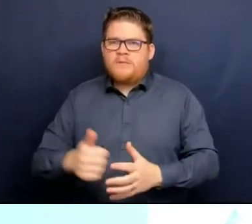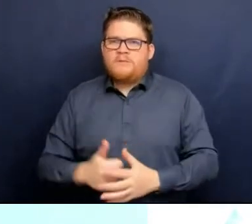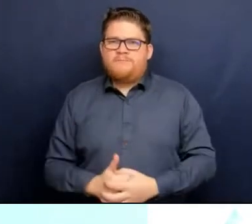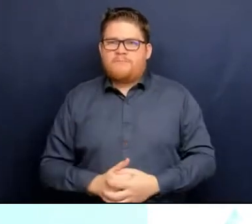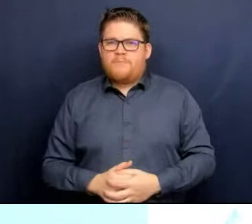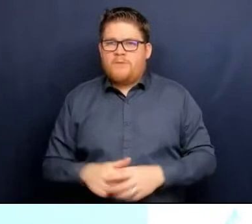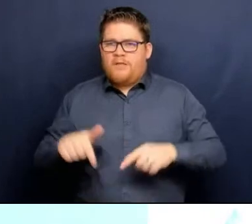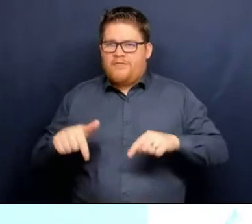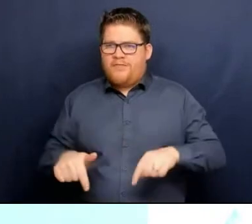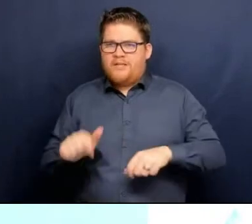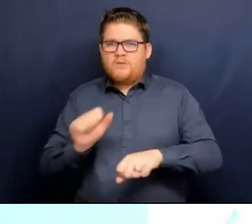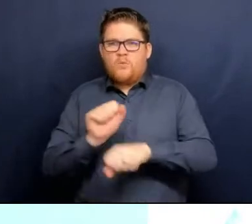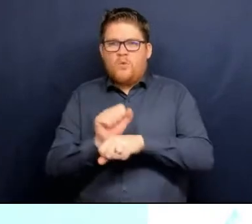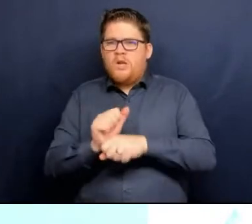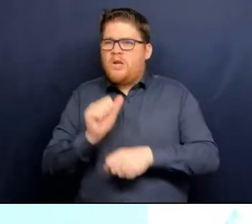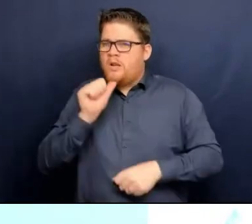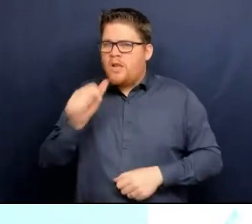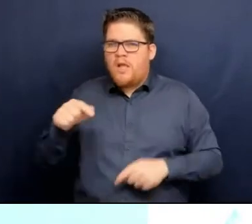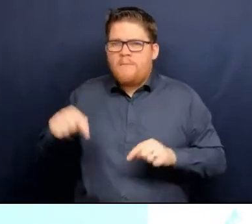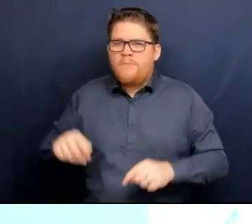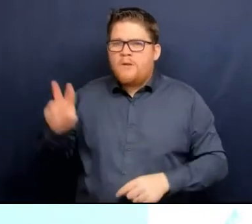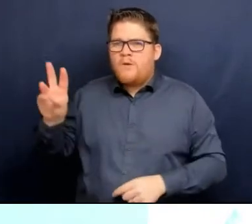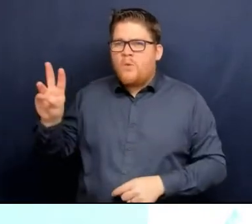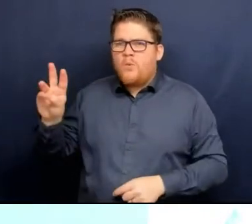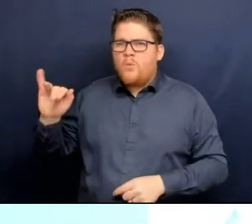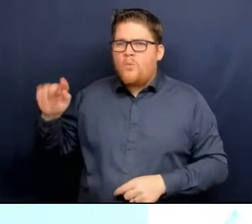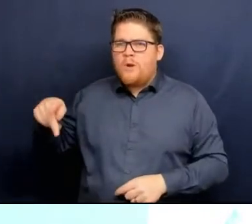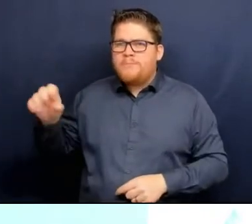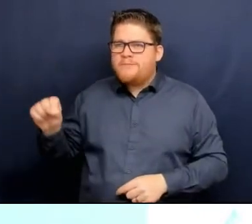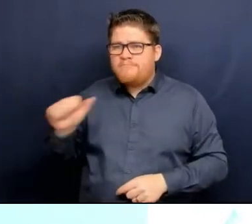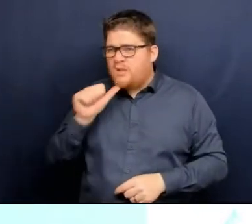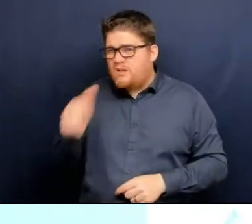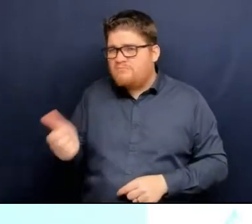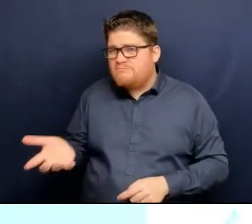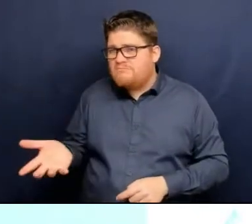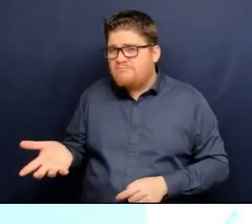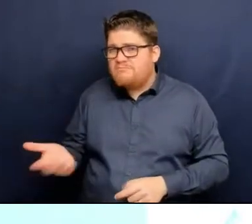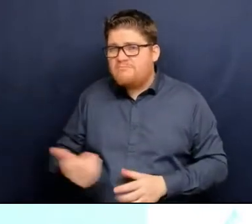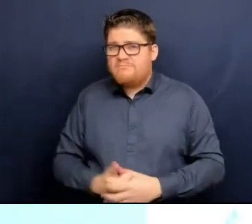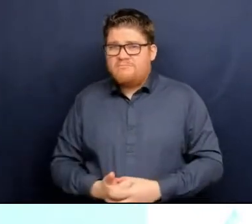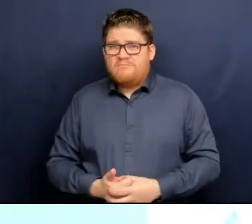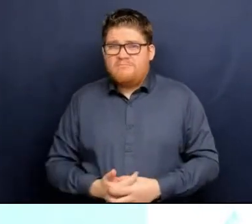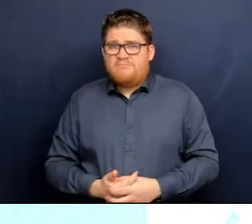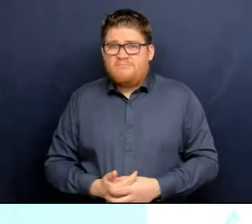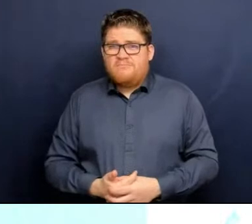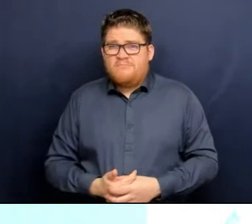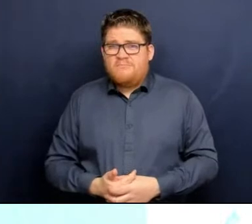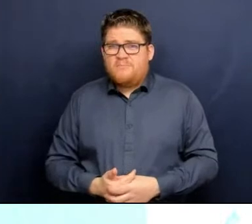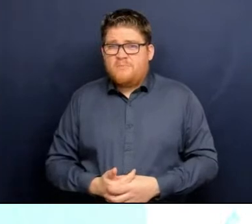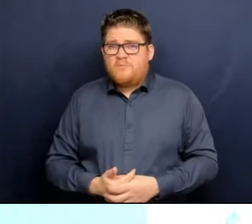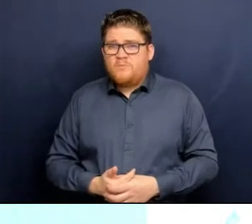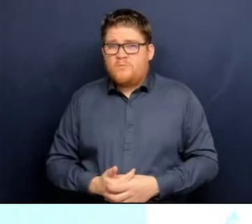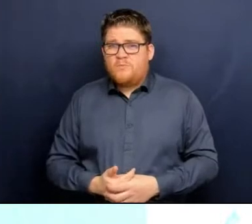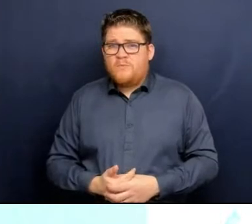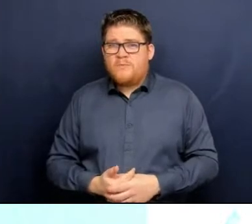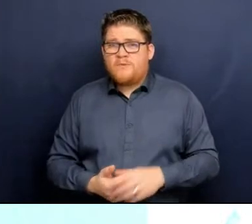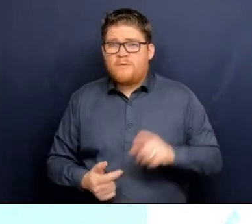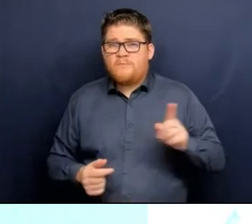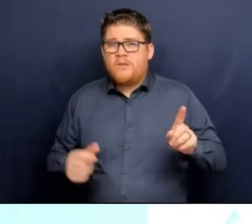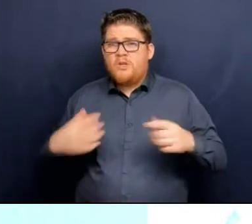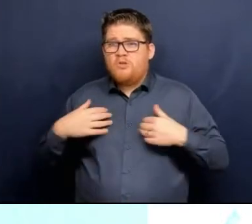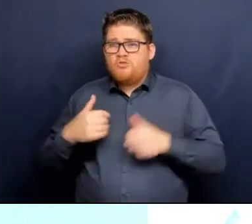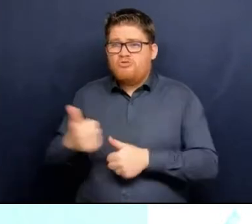the priorities will be made clear based on our engagement with the Leadership Council and all of the others that are participating in doing what has